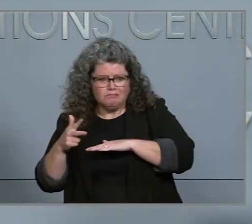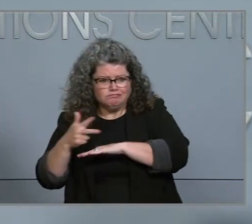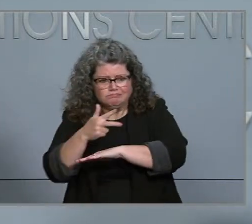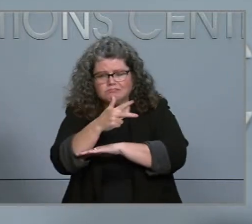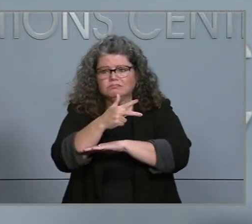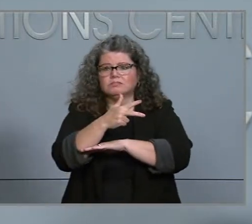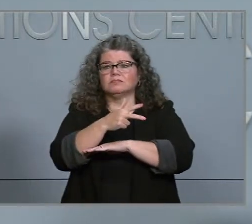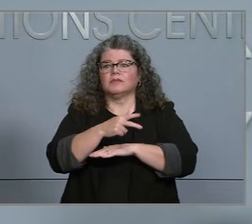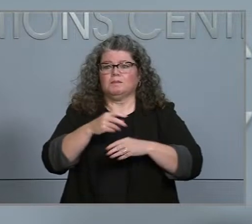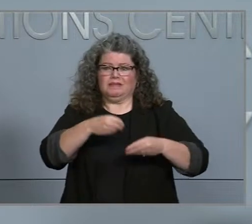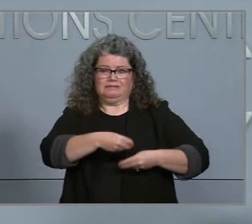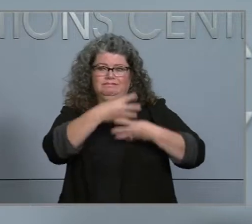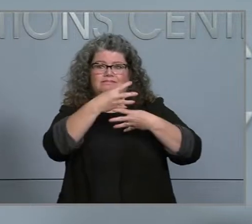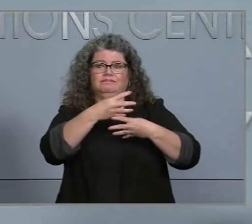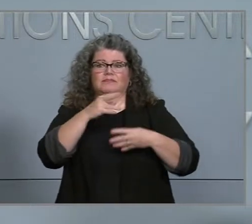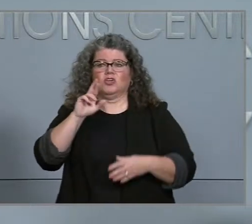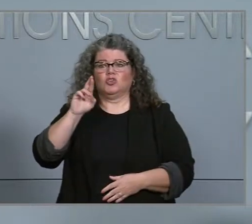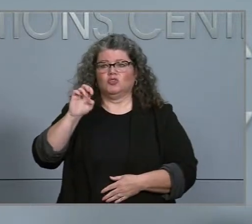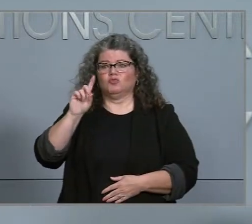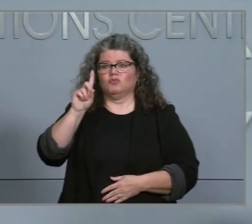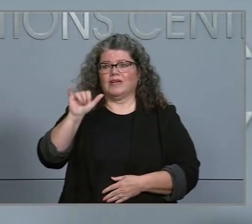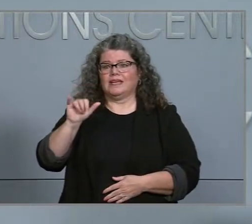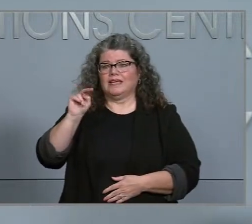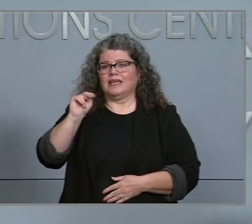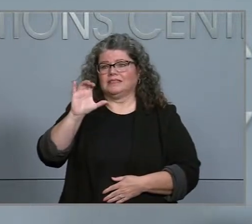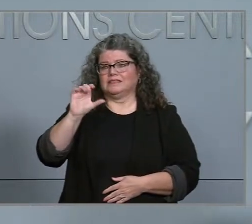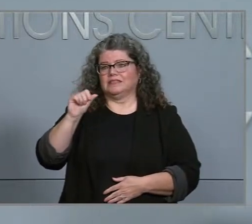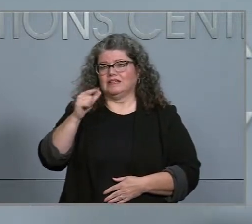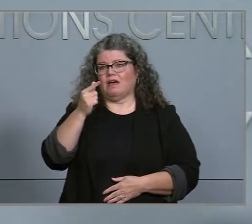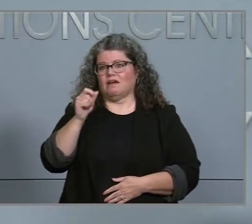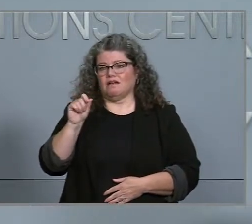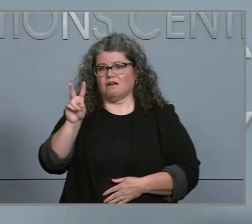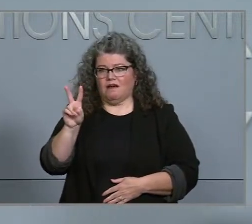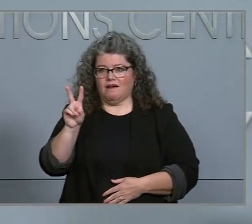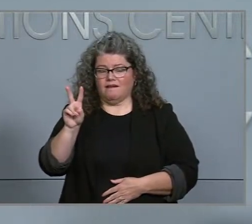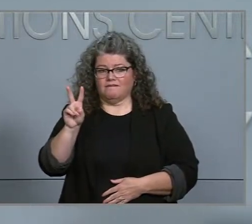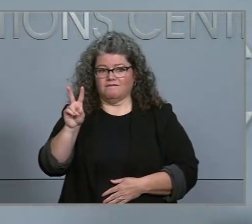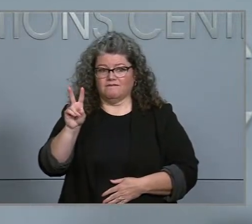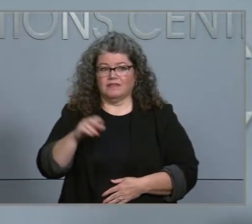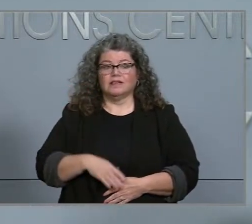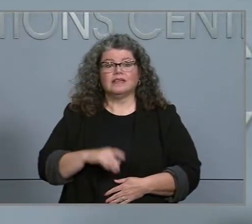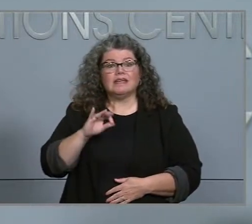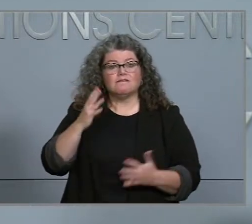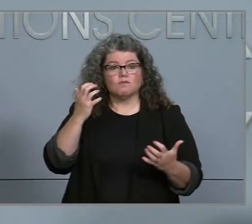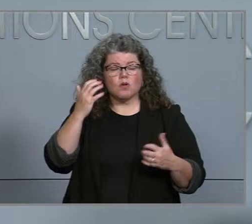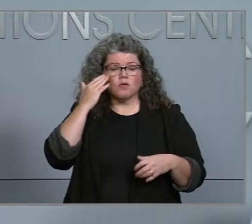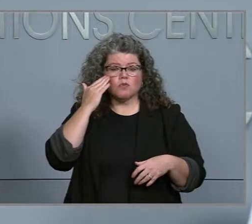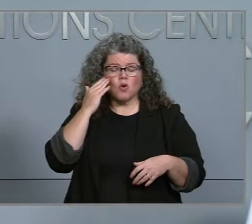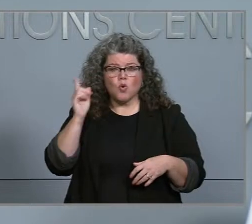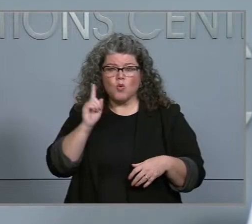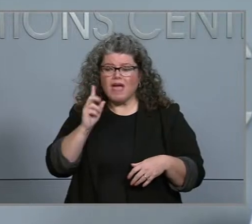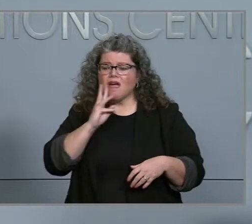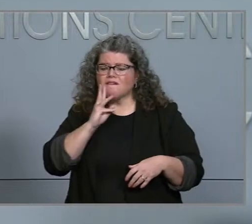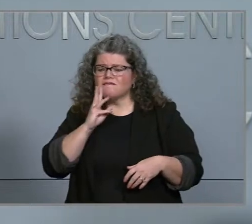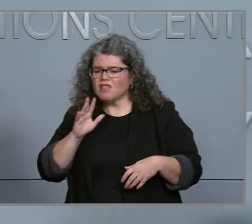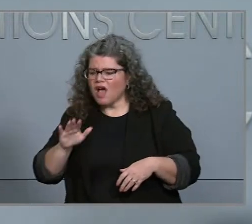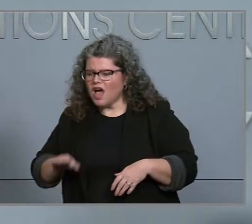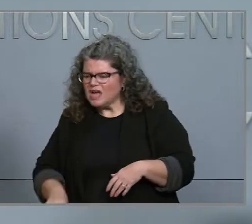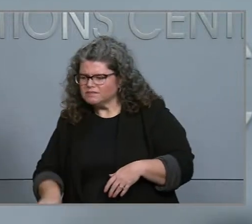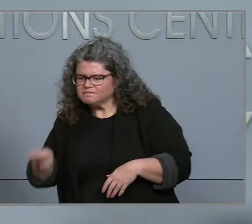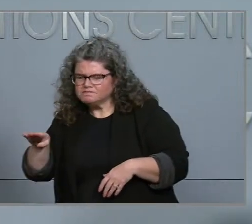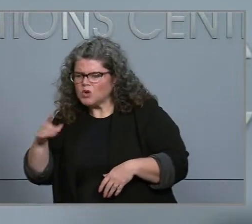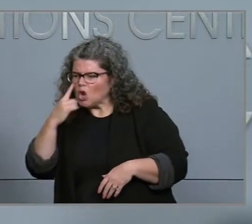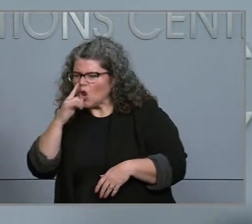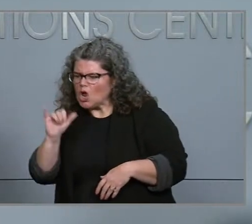visit readync.gov. Additionally, residents can access the state's nearly 600 flood gauges through the